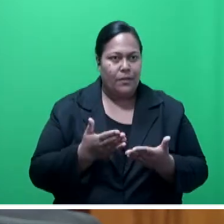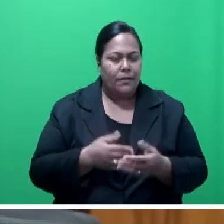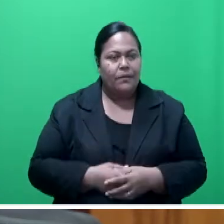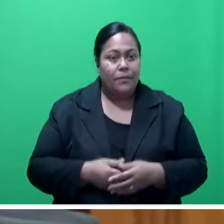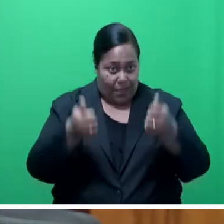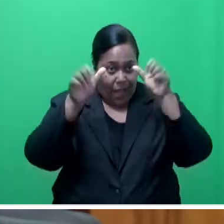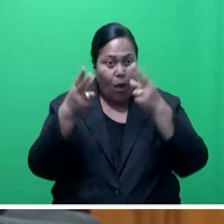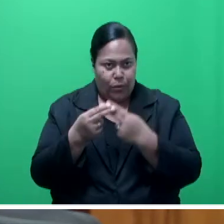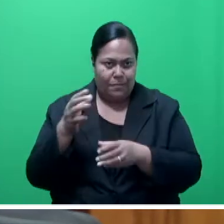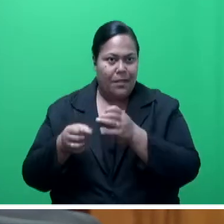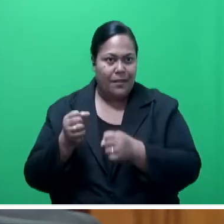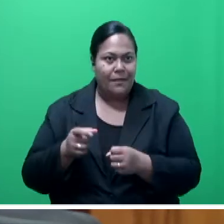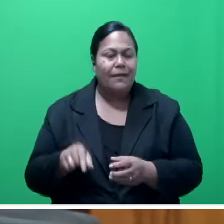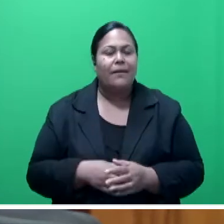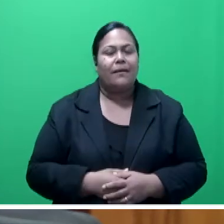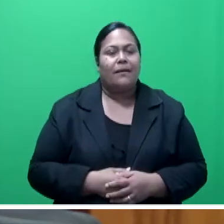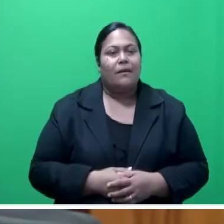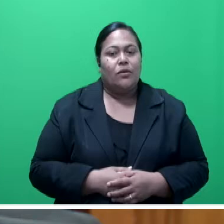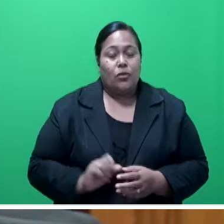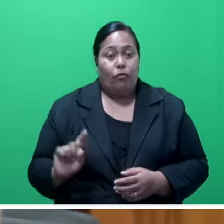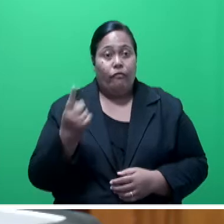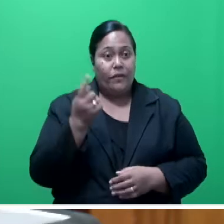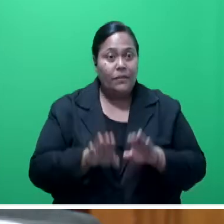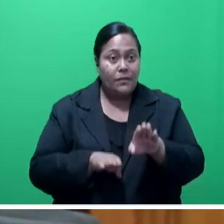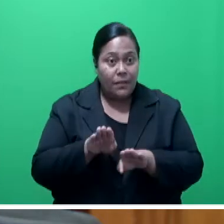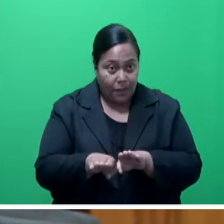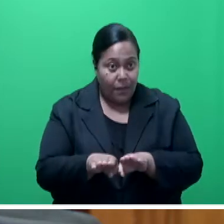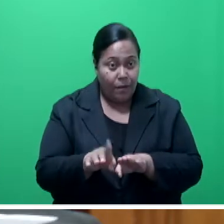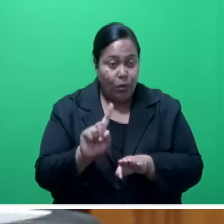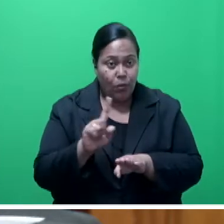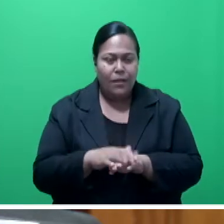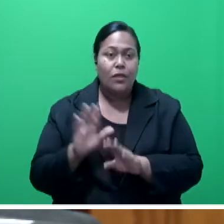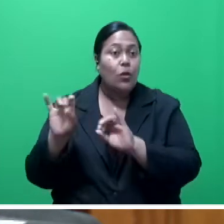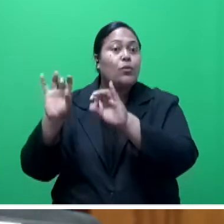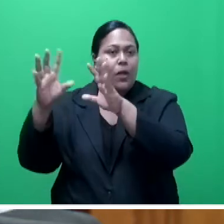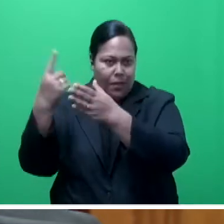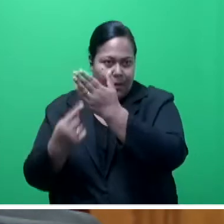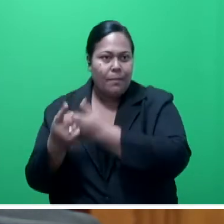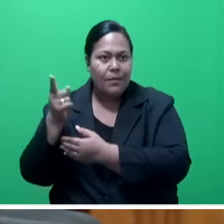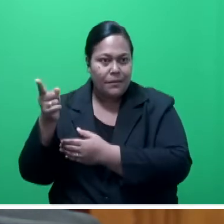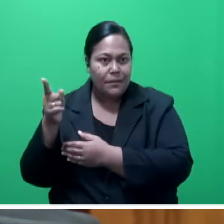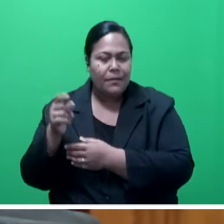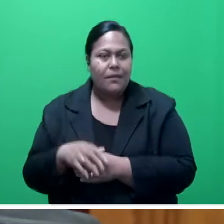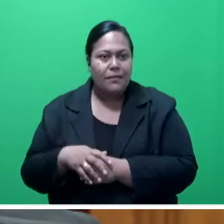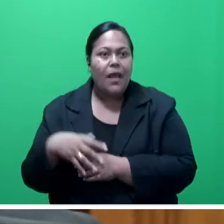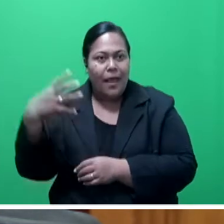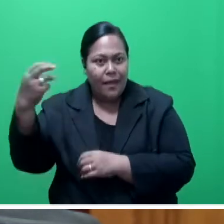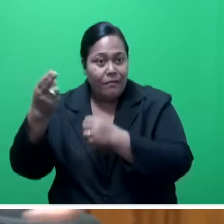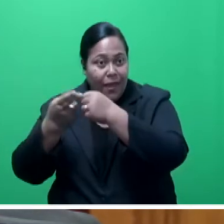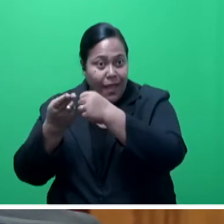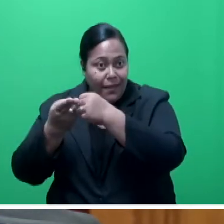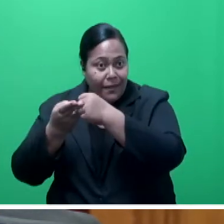the first stage of the embryo development work actually in Australia, where they got the fertile eggs and